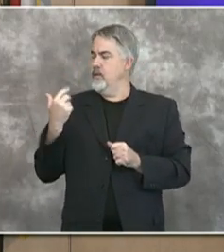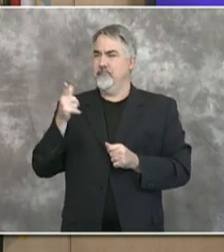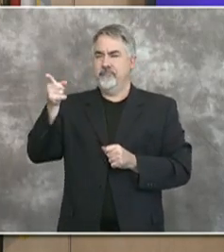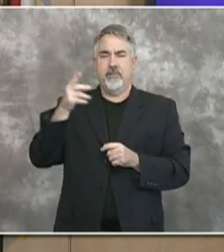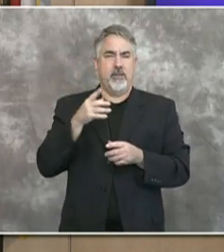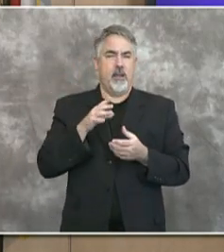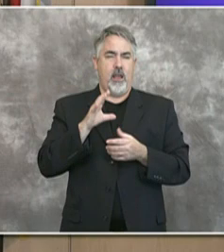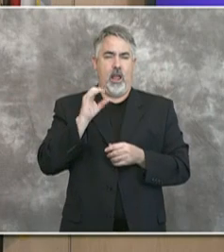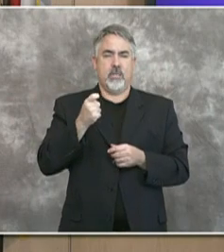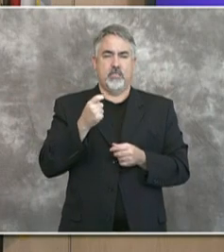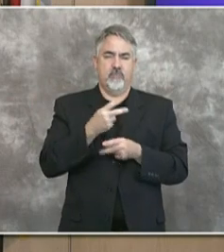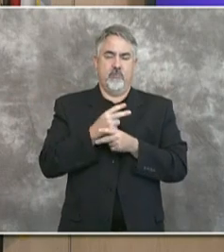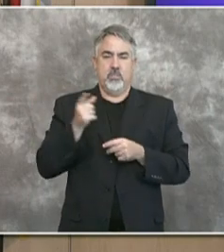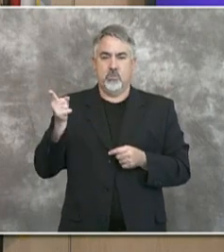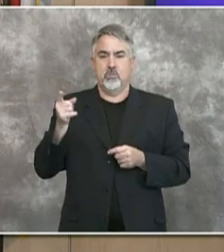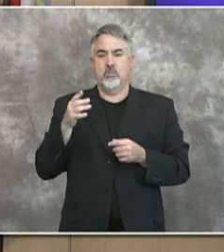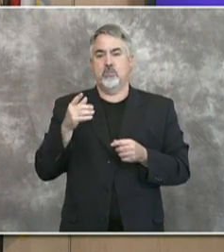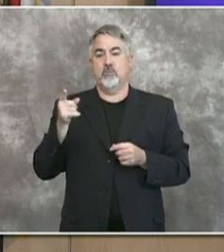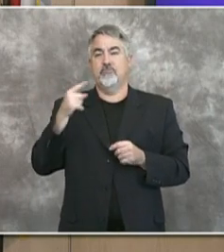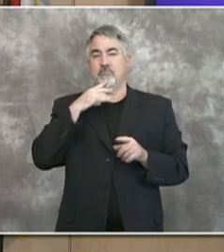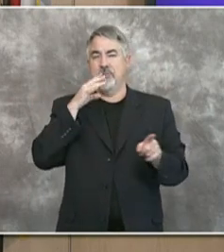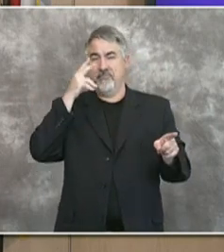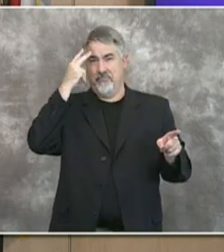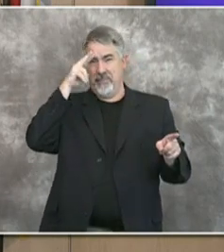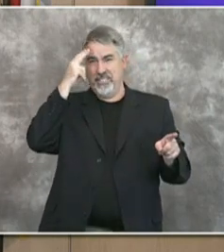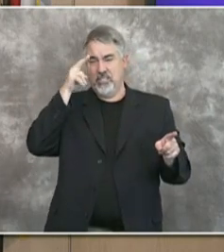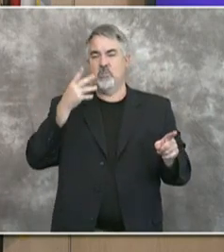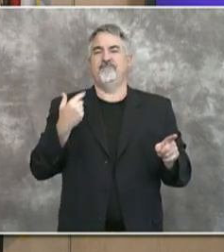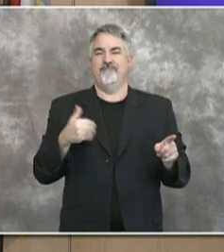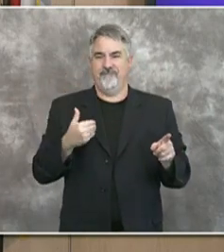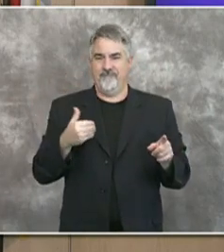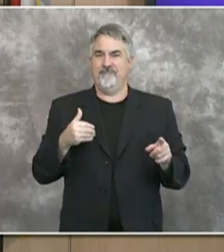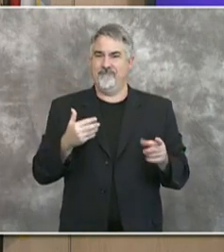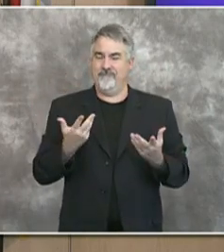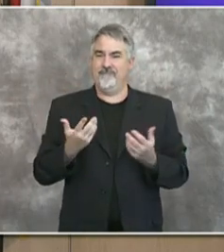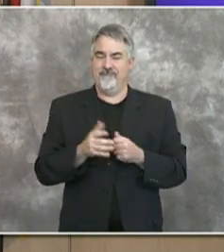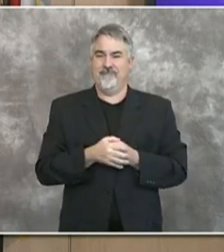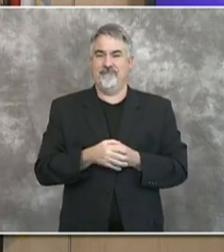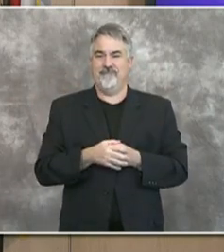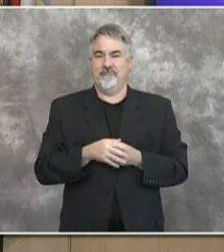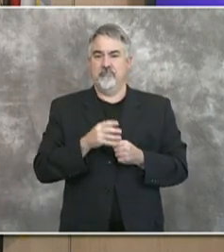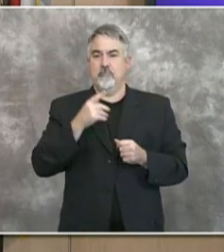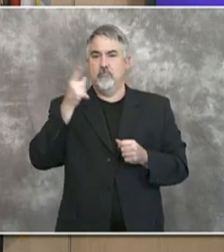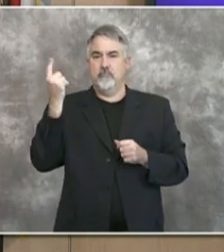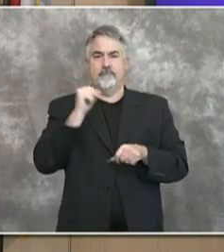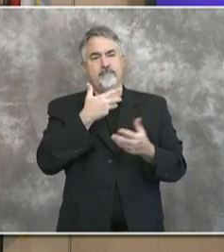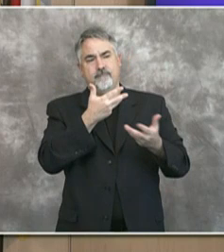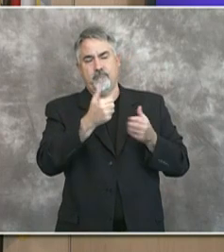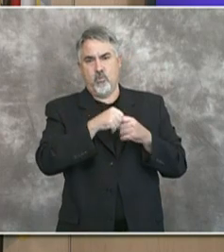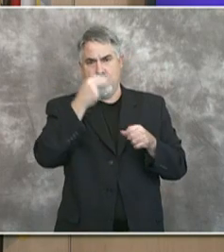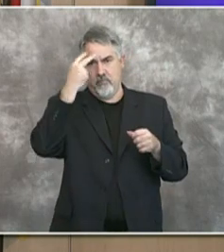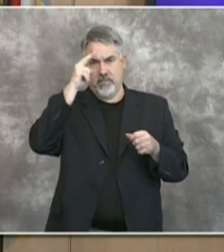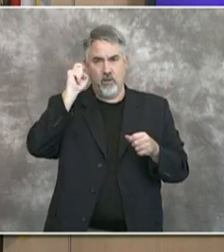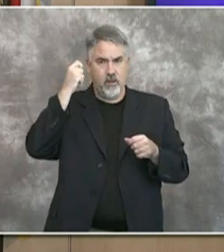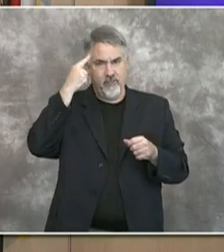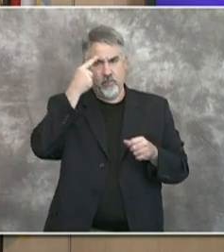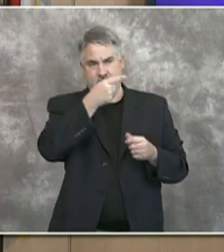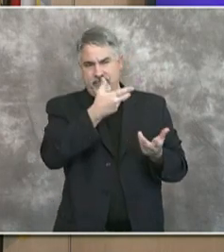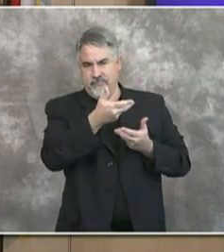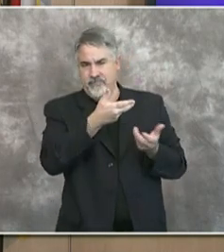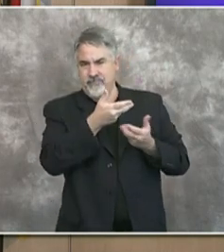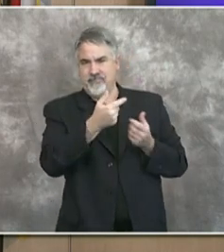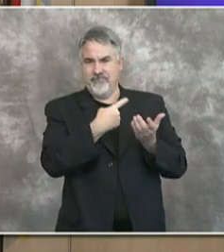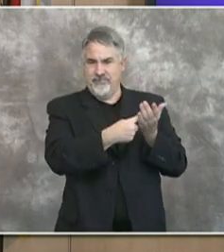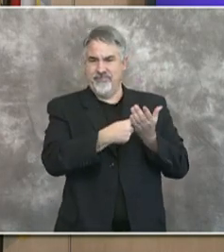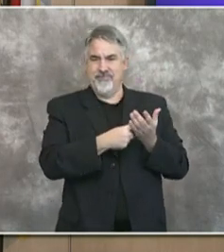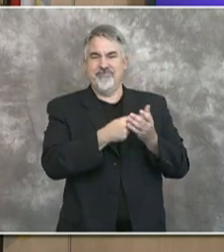healthcare situation in Mexico. We remain in contact with the officials down there, and we have received reports that are concerning about